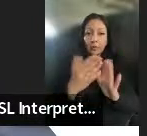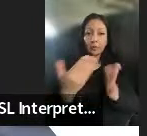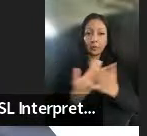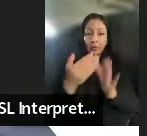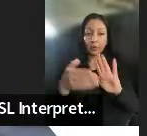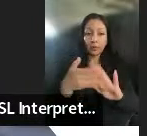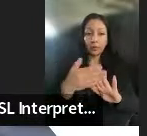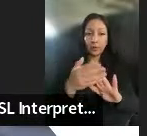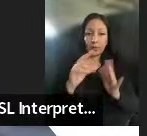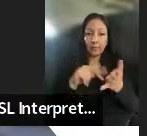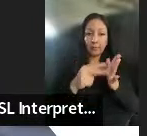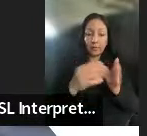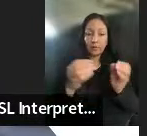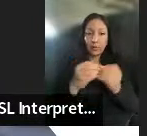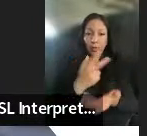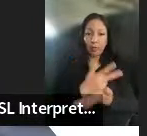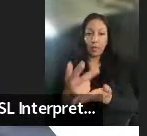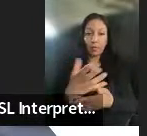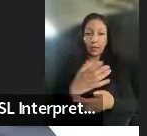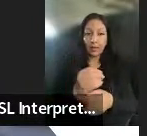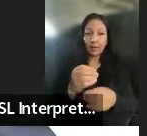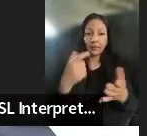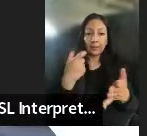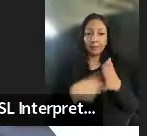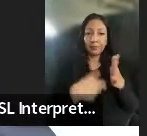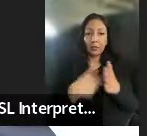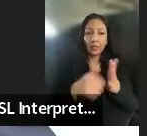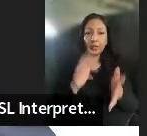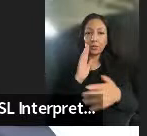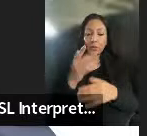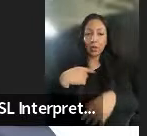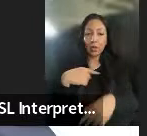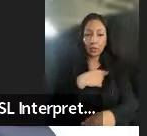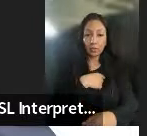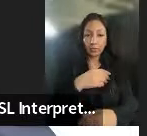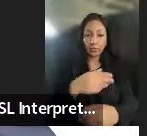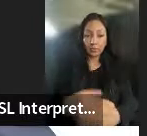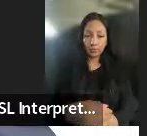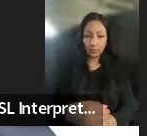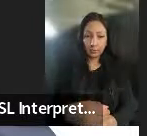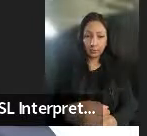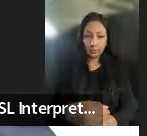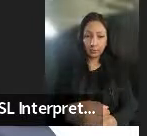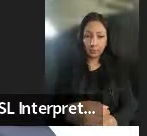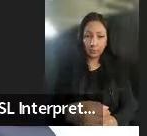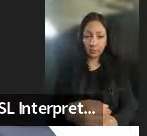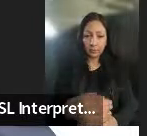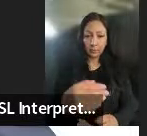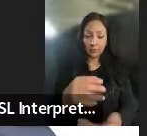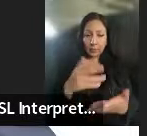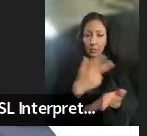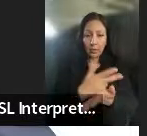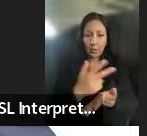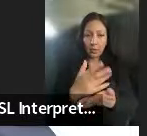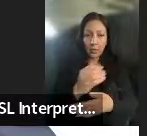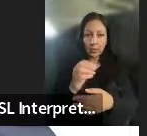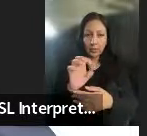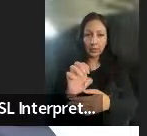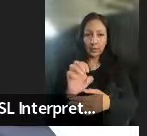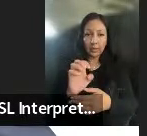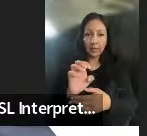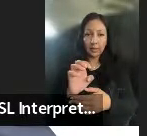need more parking and EV charging. Our post office in Crown Heights needs parking. Our EV